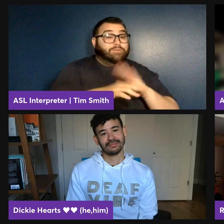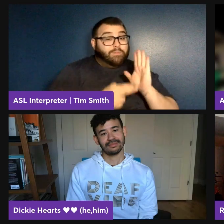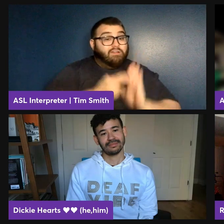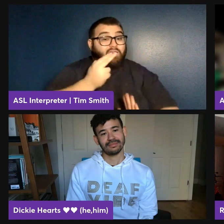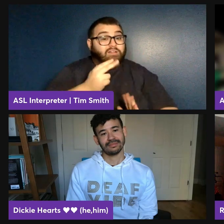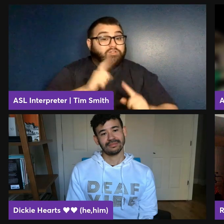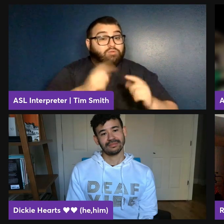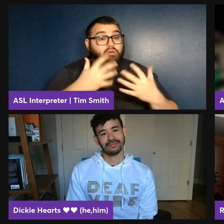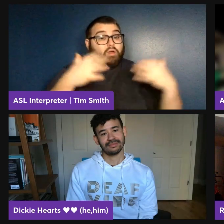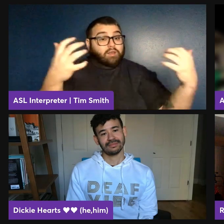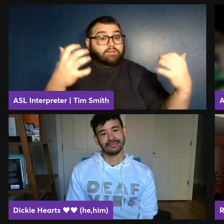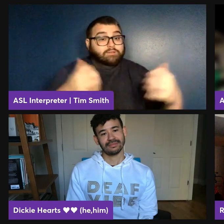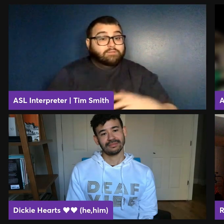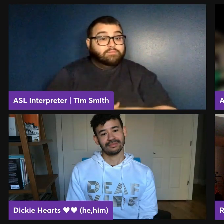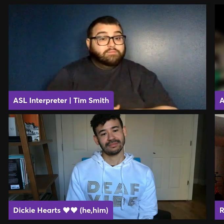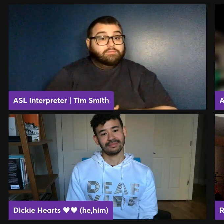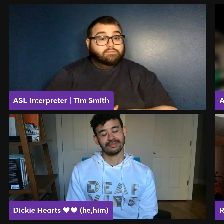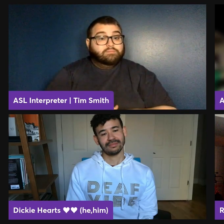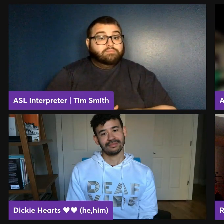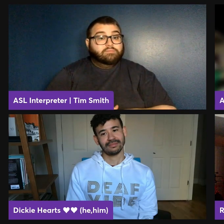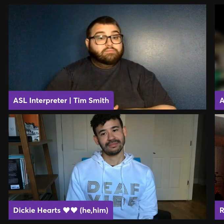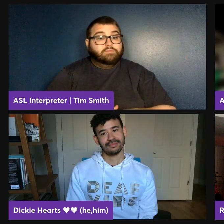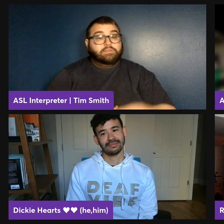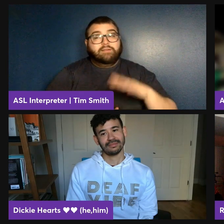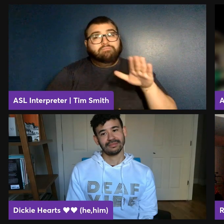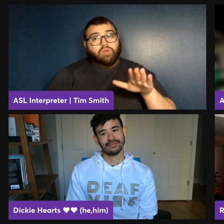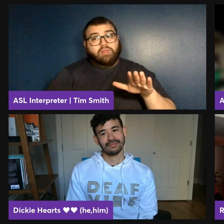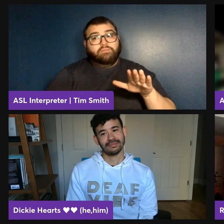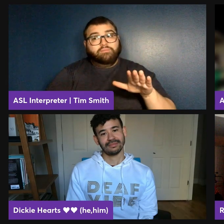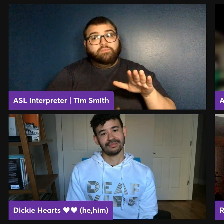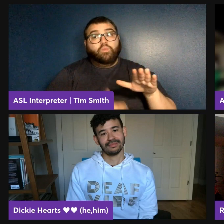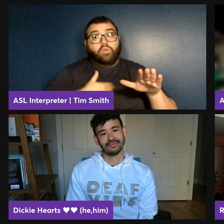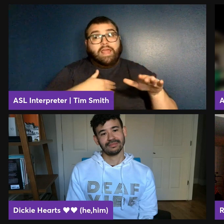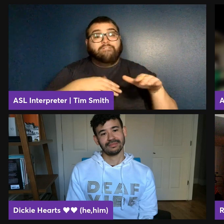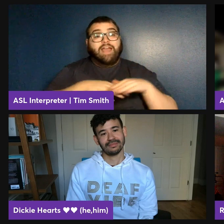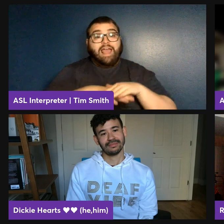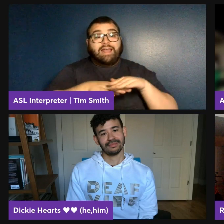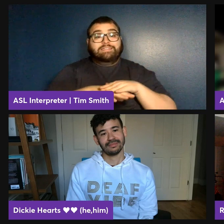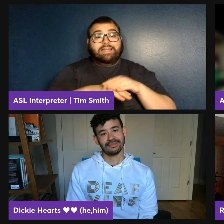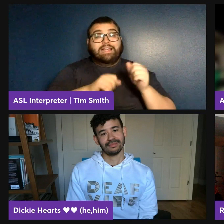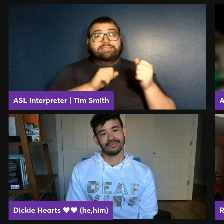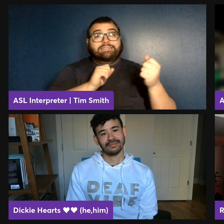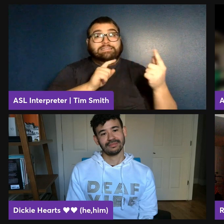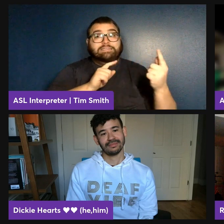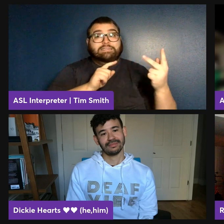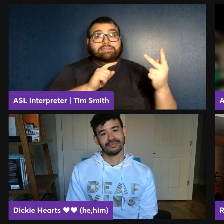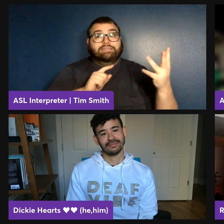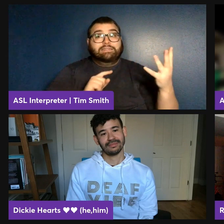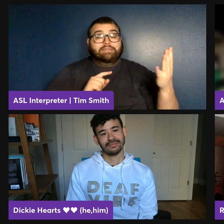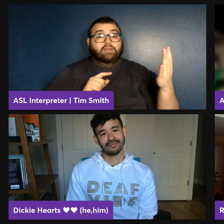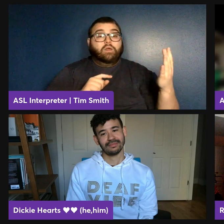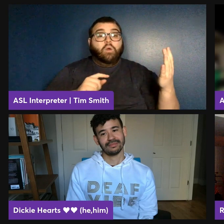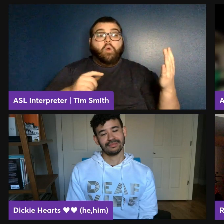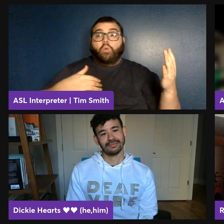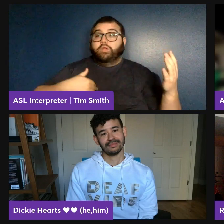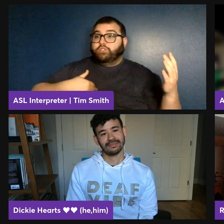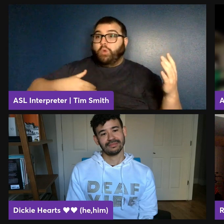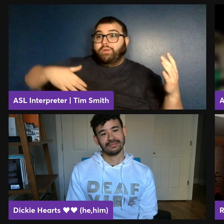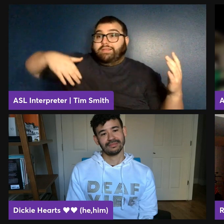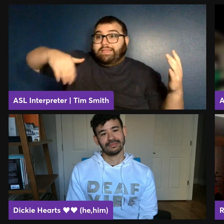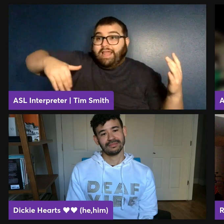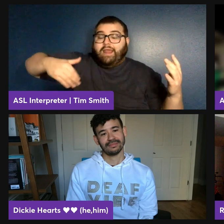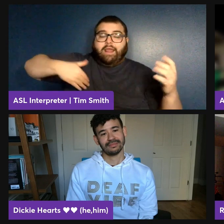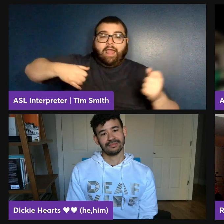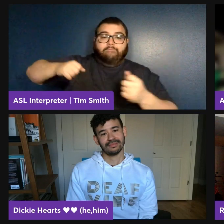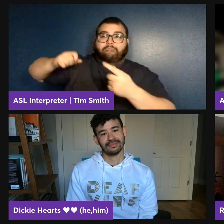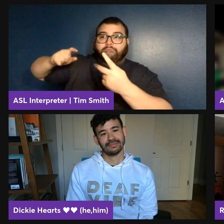their audiences and say, well, we have access in the following ways, or we don't yet have this, but we're working